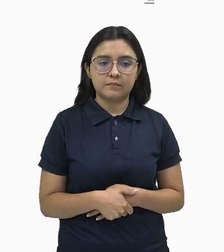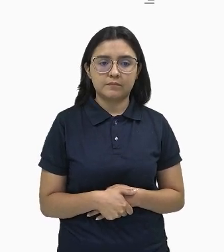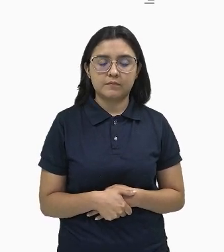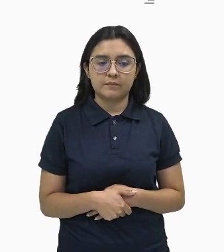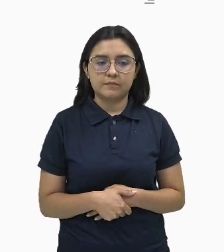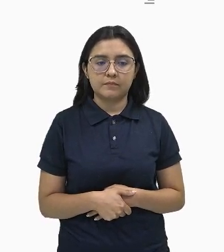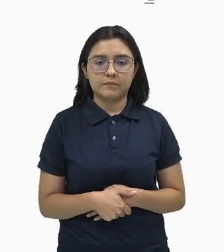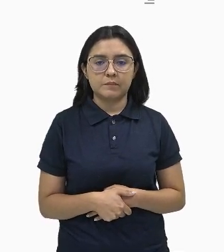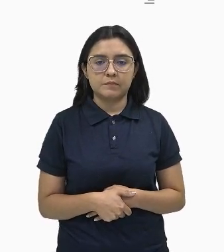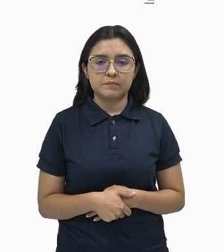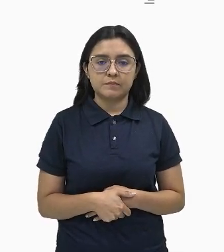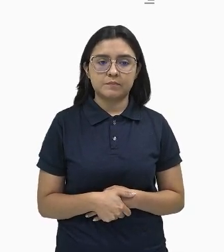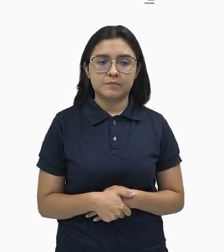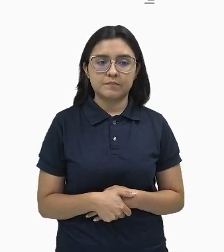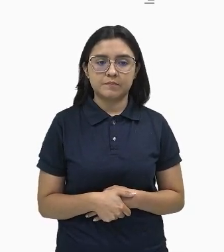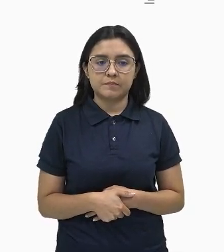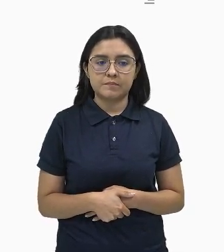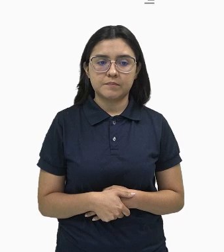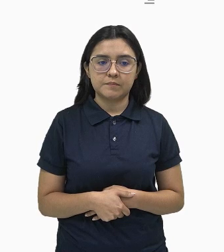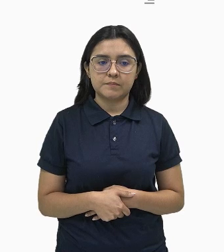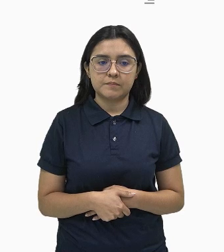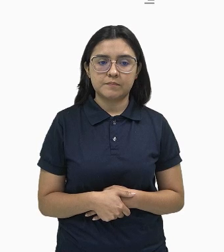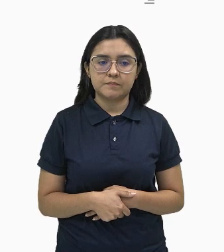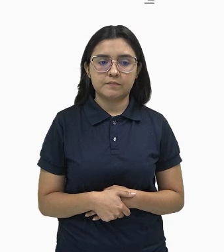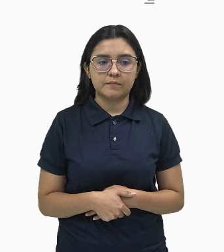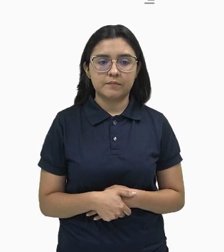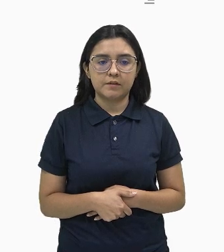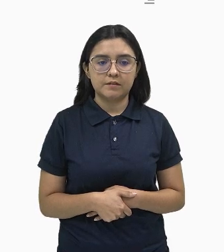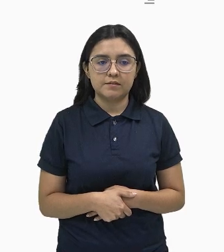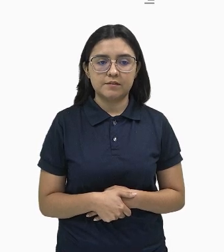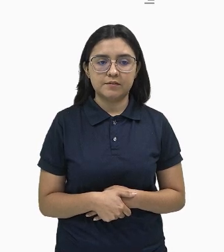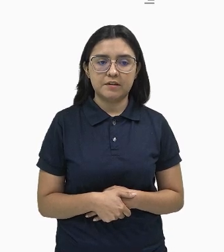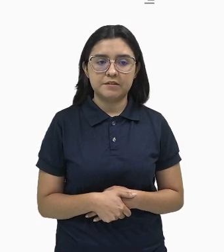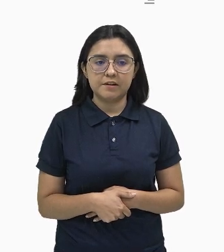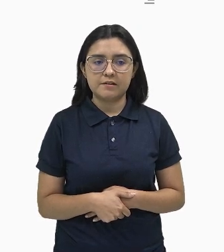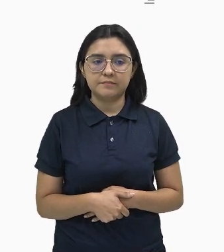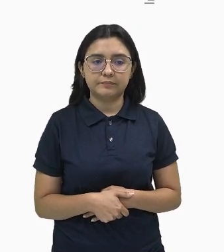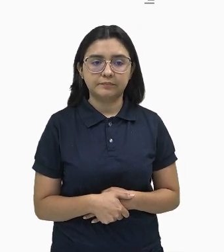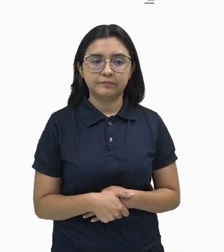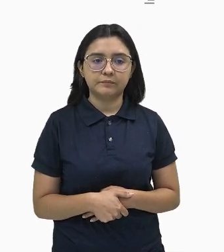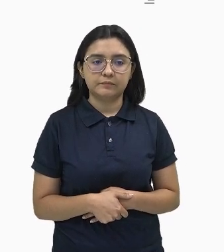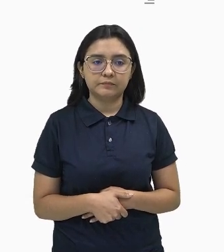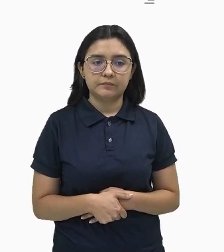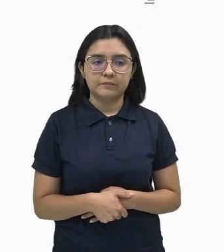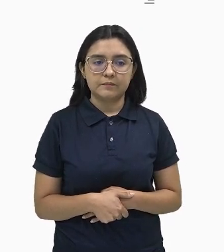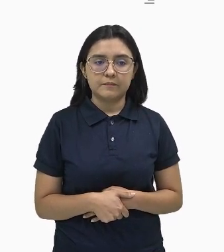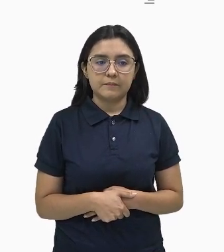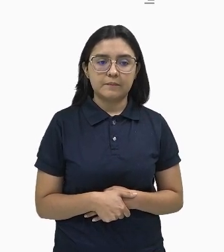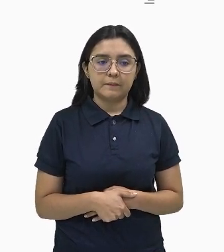GDP, and consumer spending effectively increases that number.